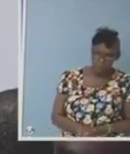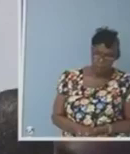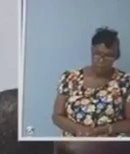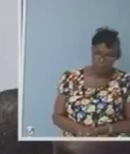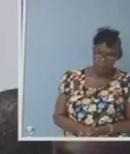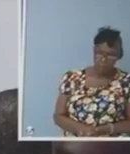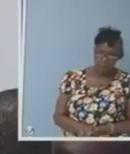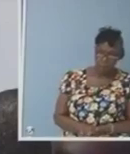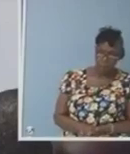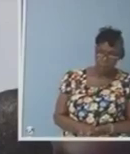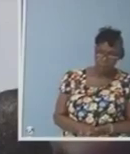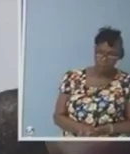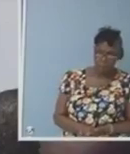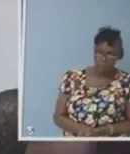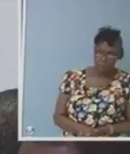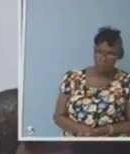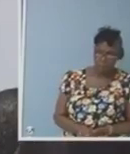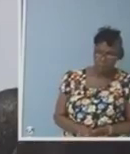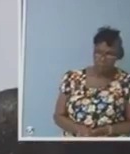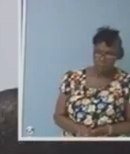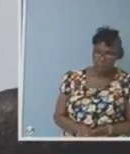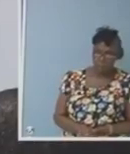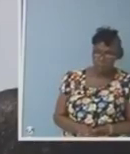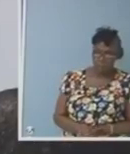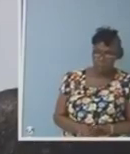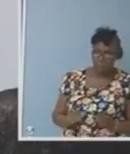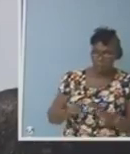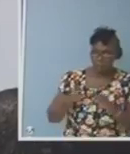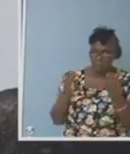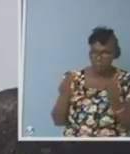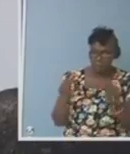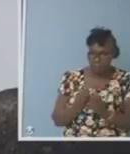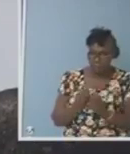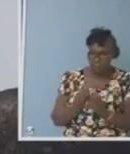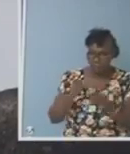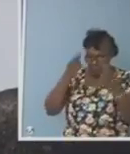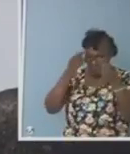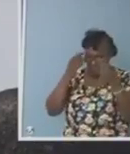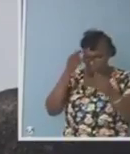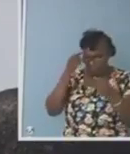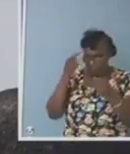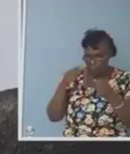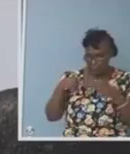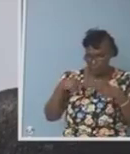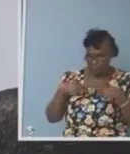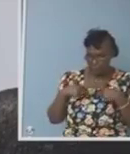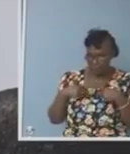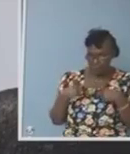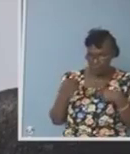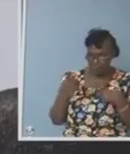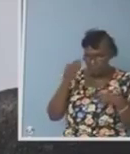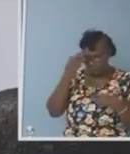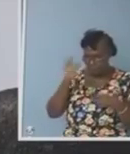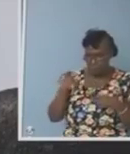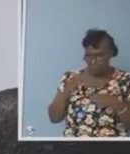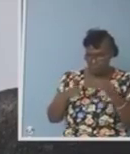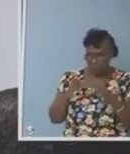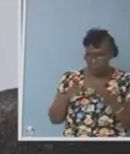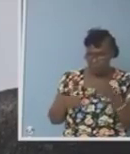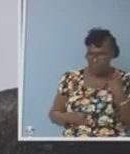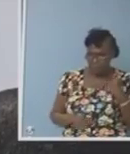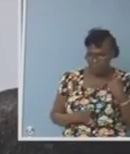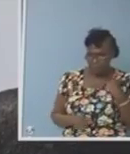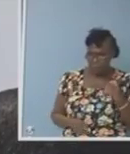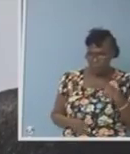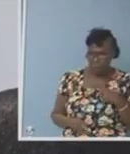but as far as you are aware, the committees that the government would have established do you know if any Tobagonians are